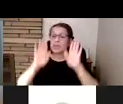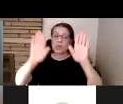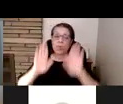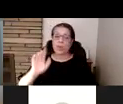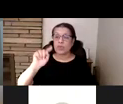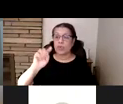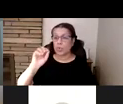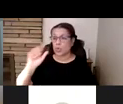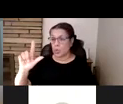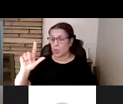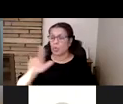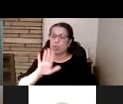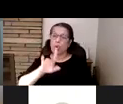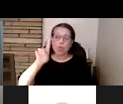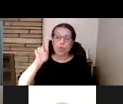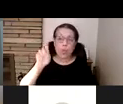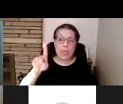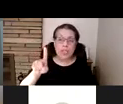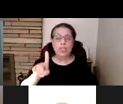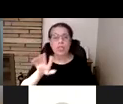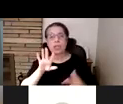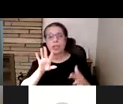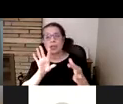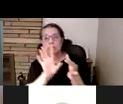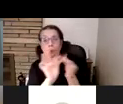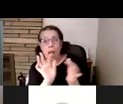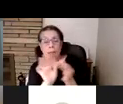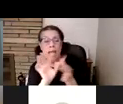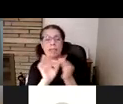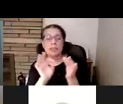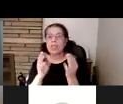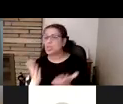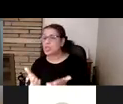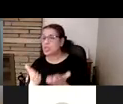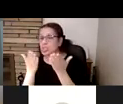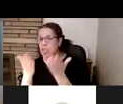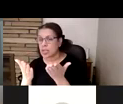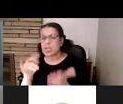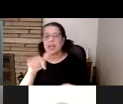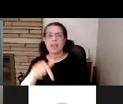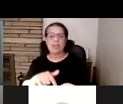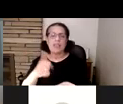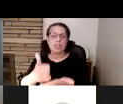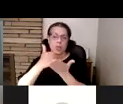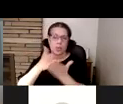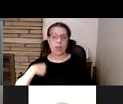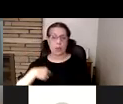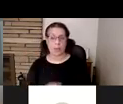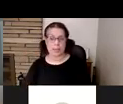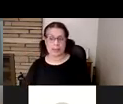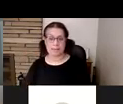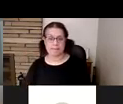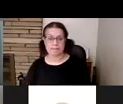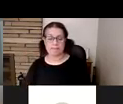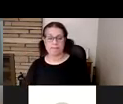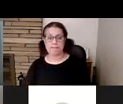add your comments, questions, and suggestions on a variety of topics important to the development of the sales network. So you can see the